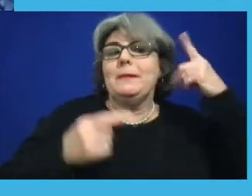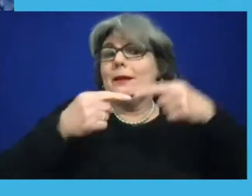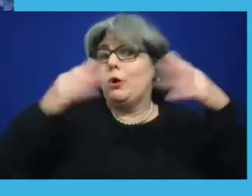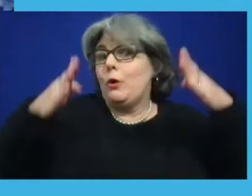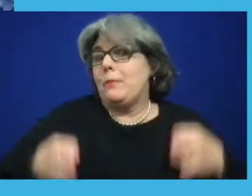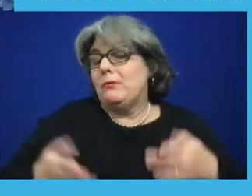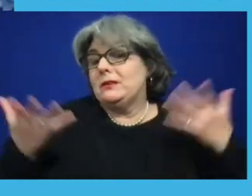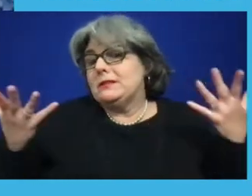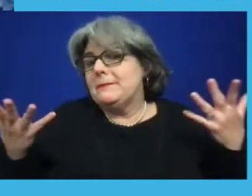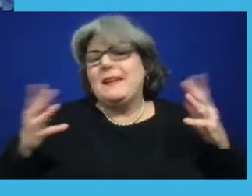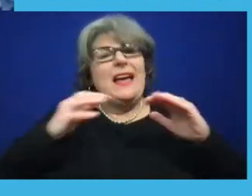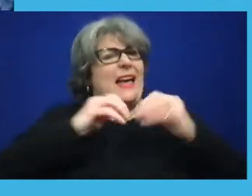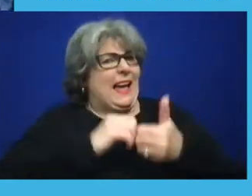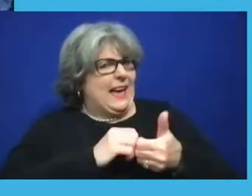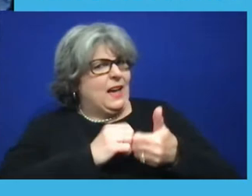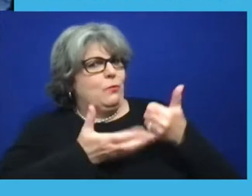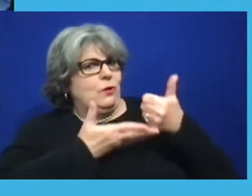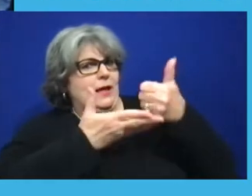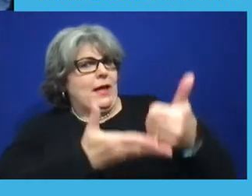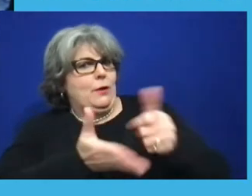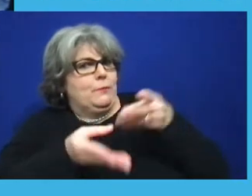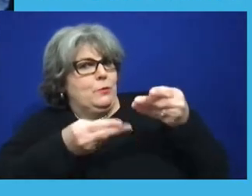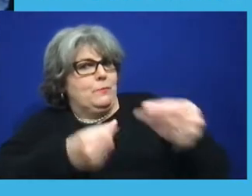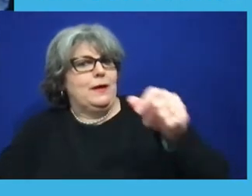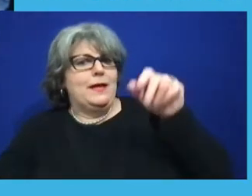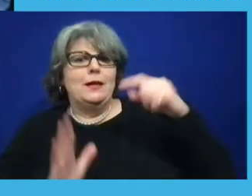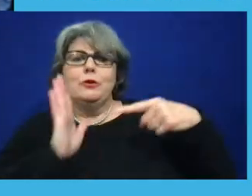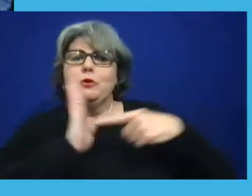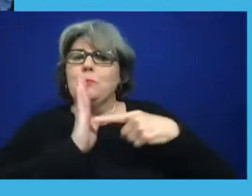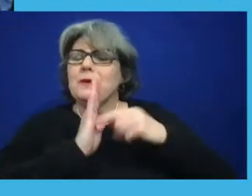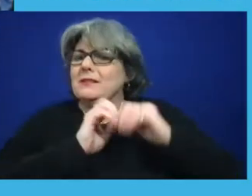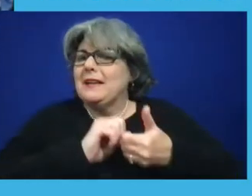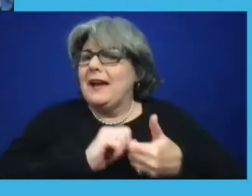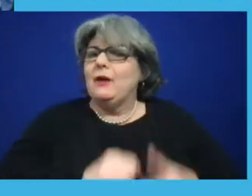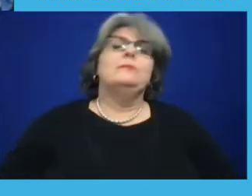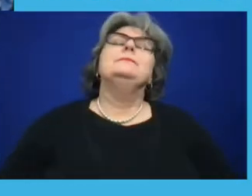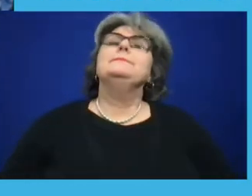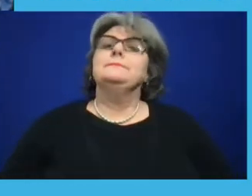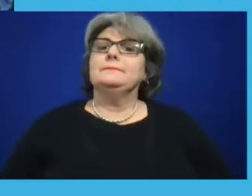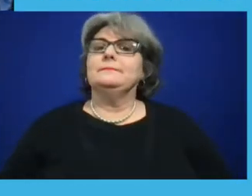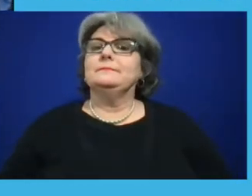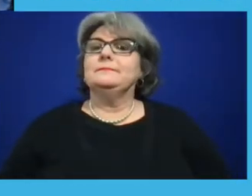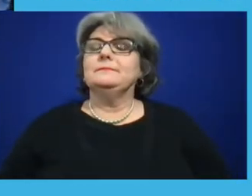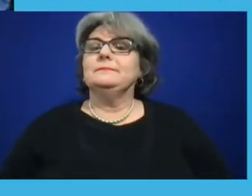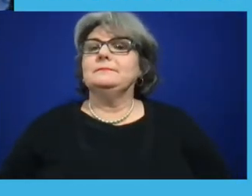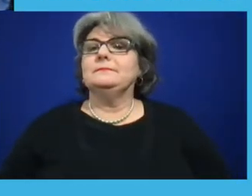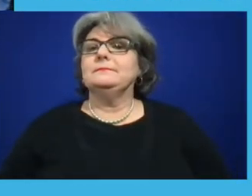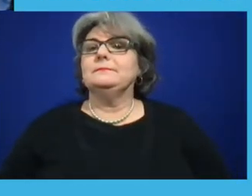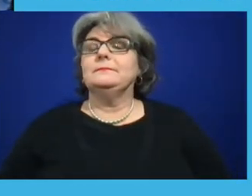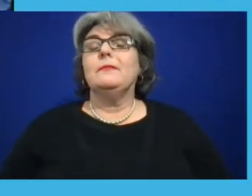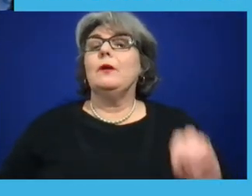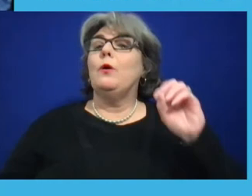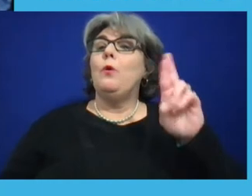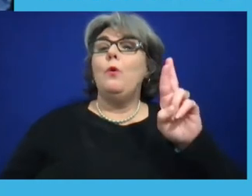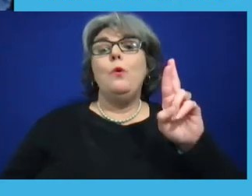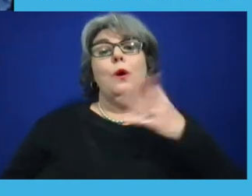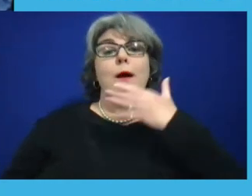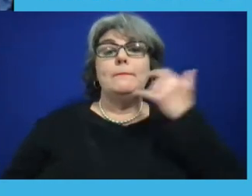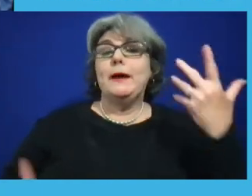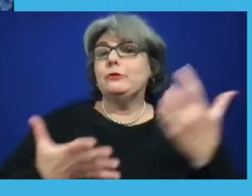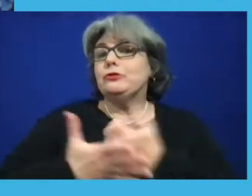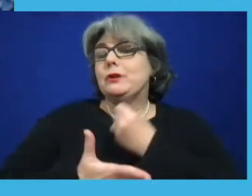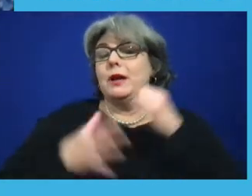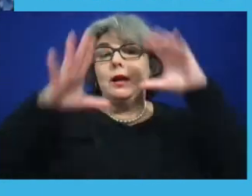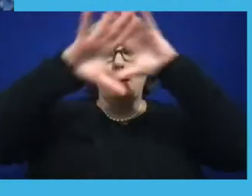spend the next 2 years investigating their political opponents? Now, how's that going to help you pay the bills?